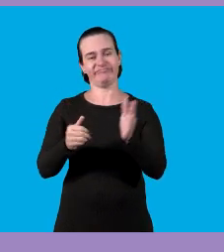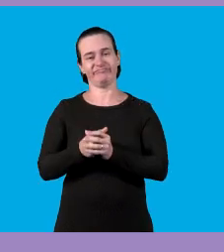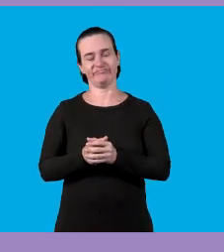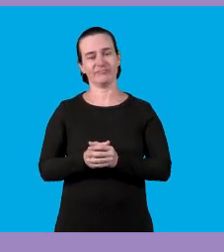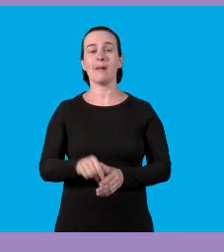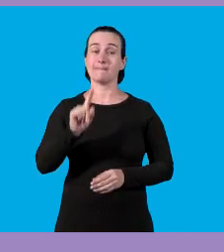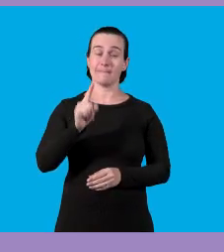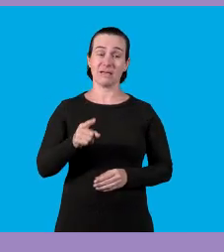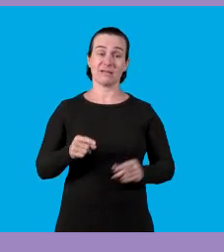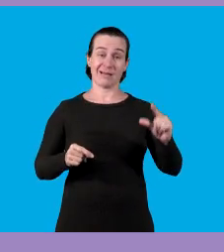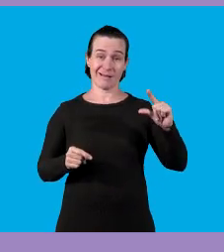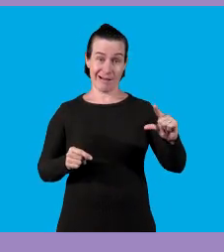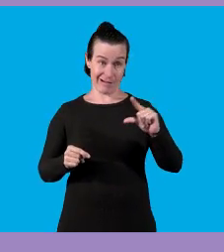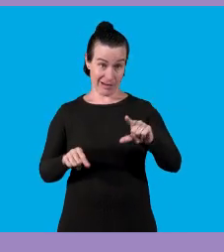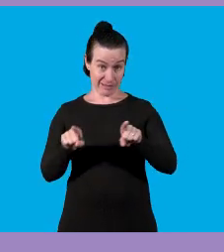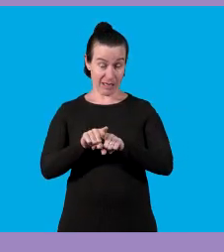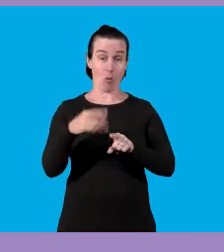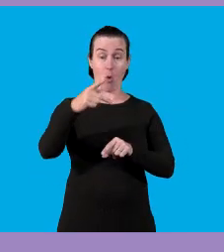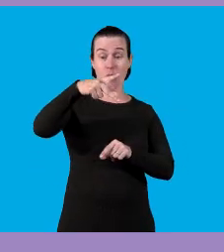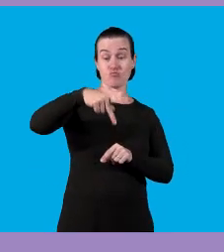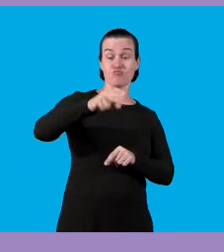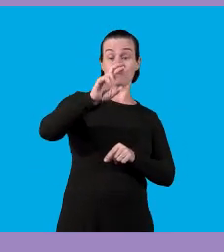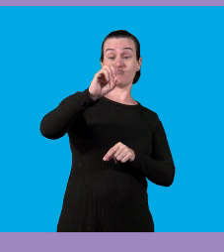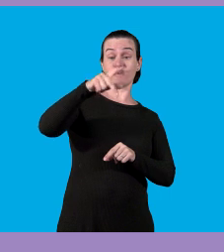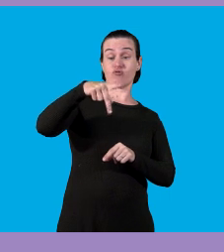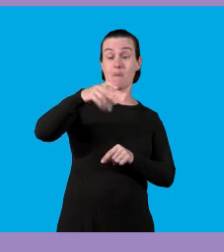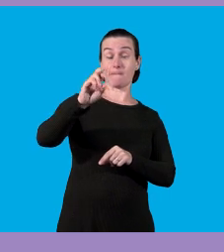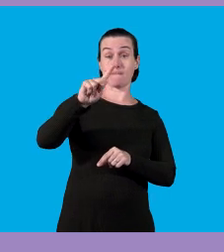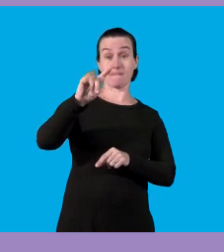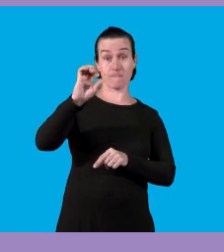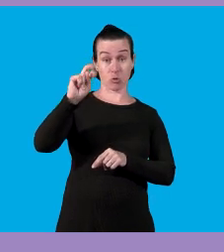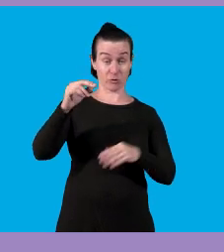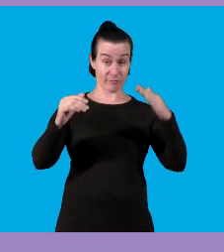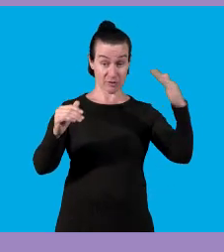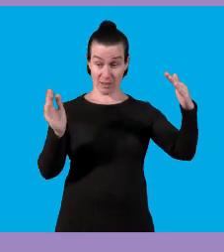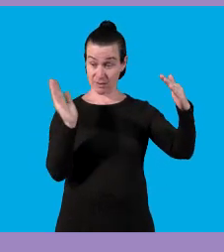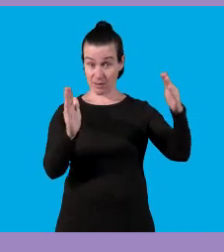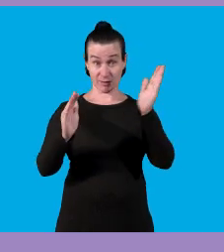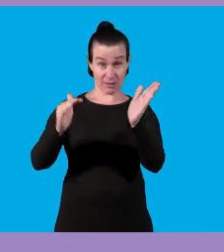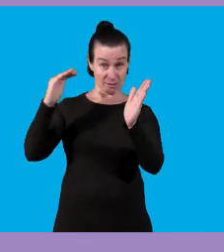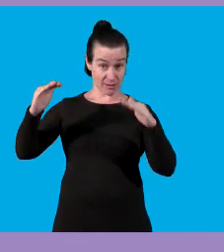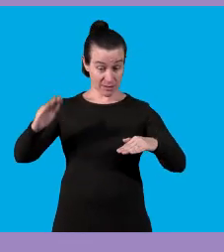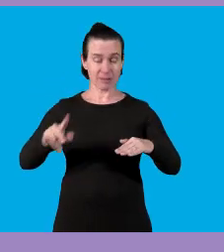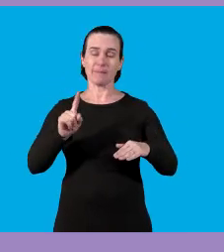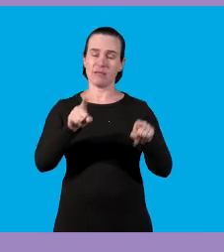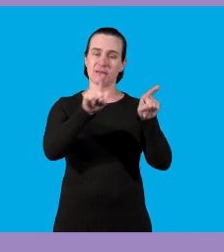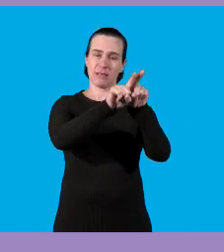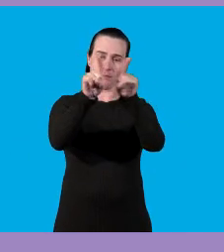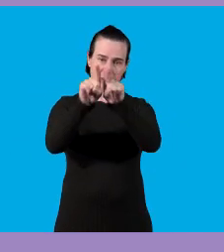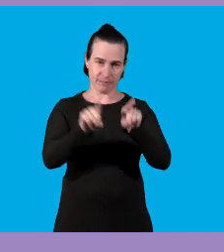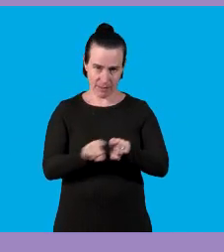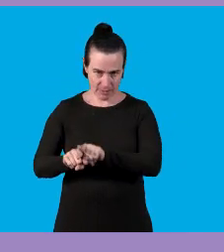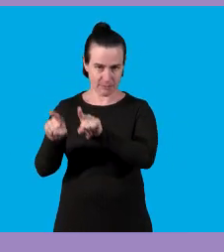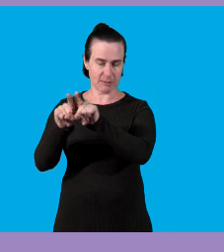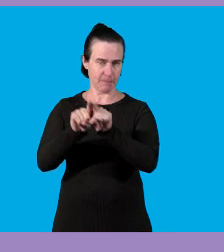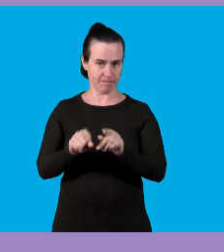the ratio you find is the same for all three of those fractions. Okay. Let's look